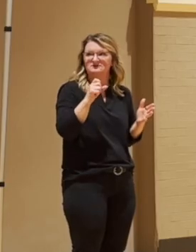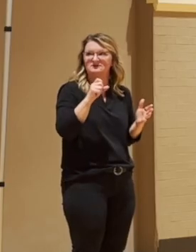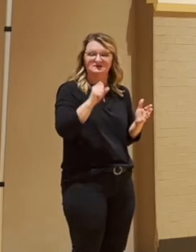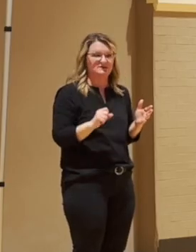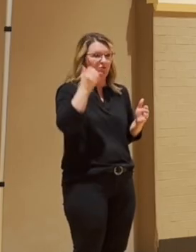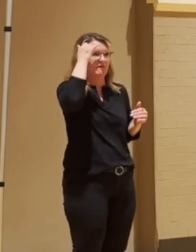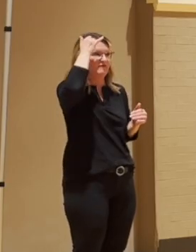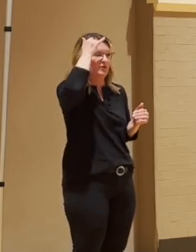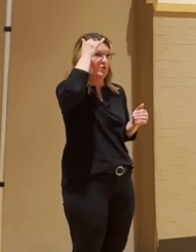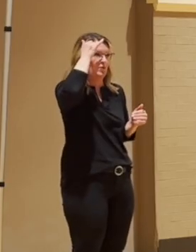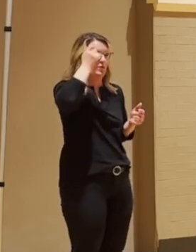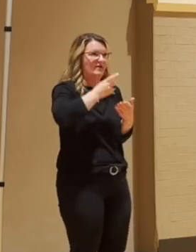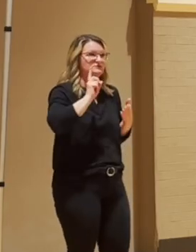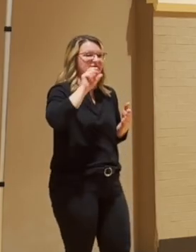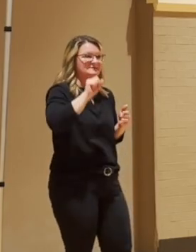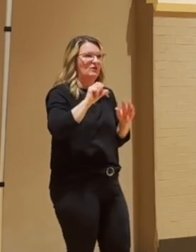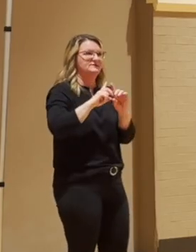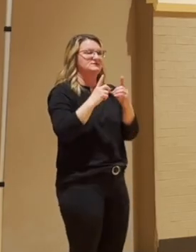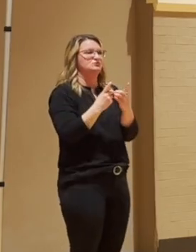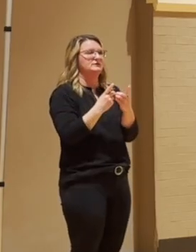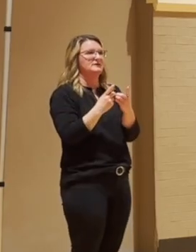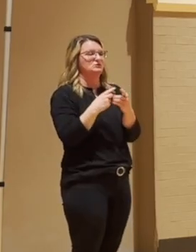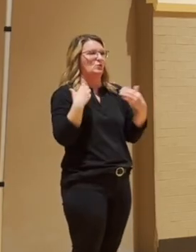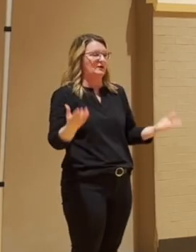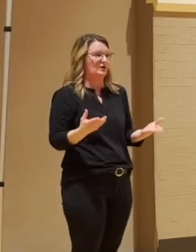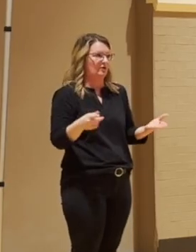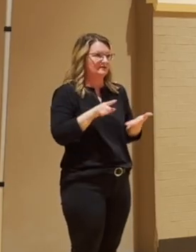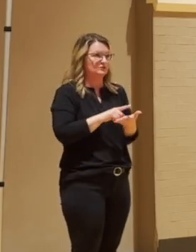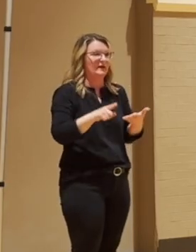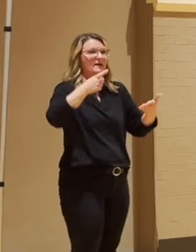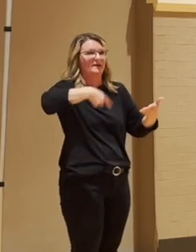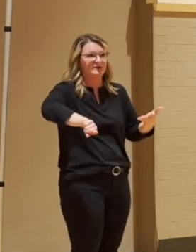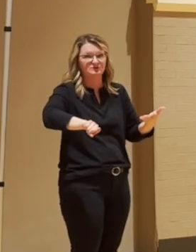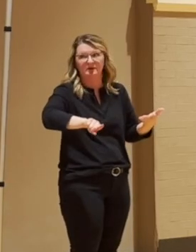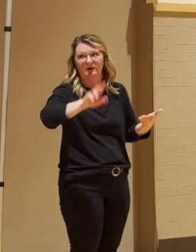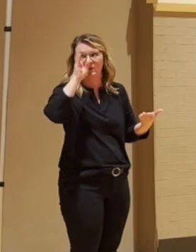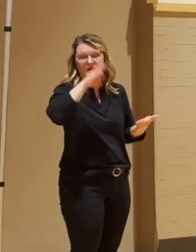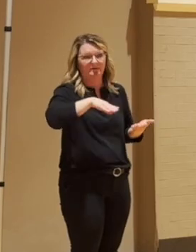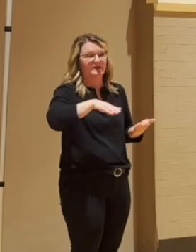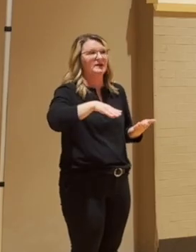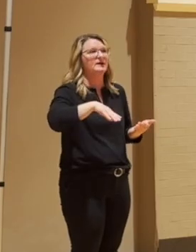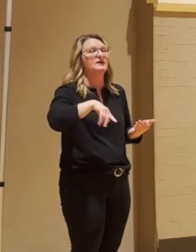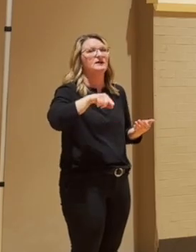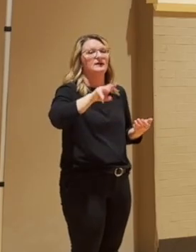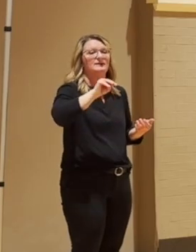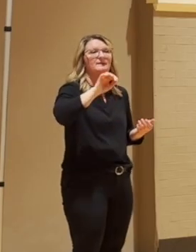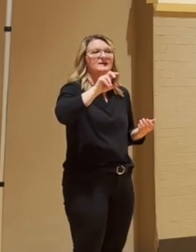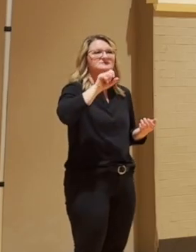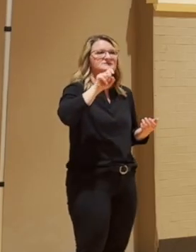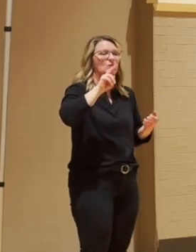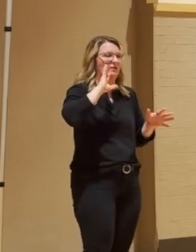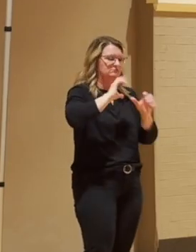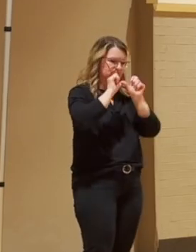South Buffalo, South District, and then we are here this week, and then next week we will be in Maston, and we continue to do